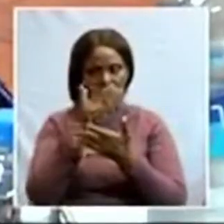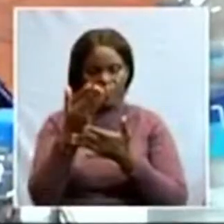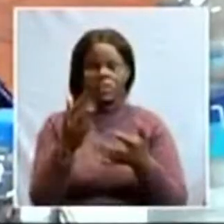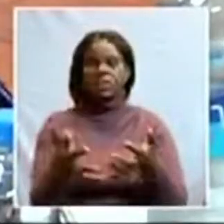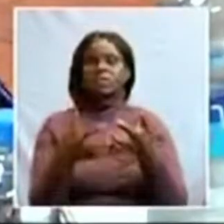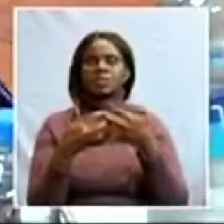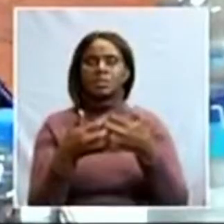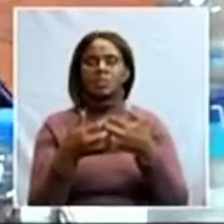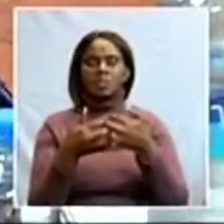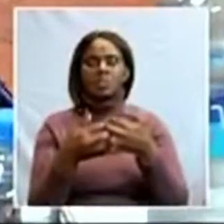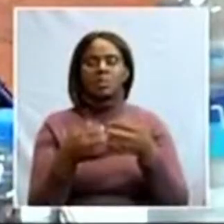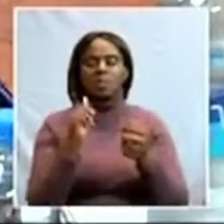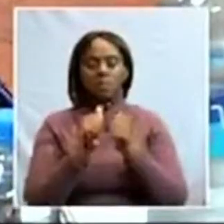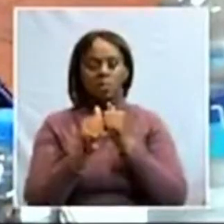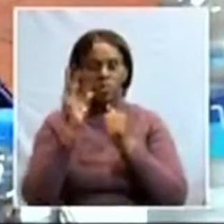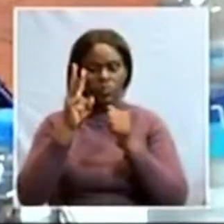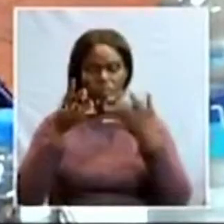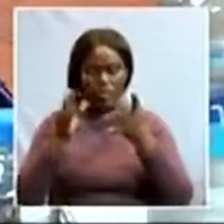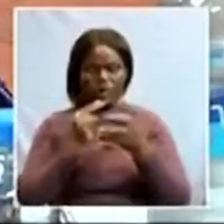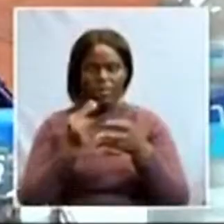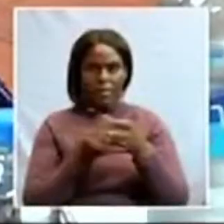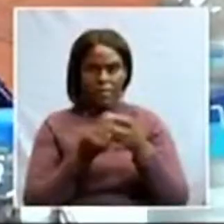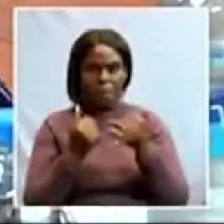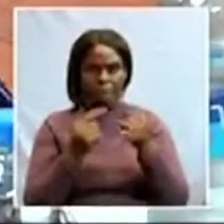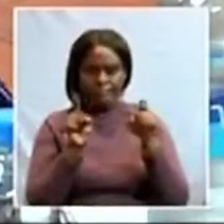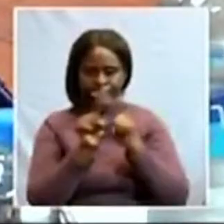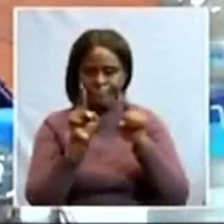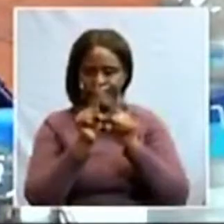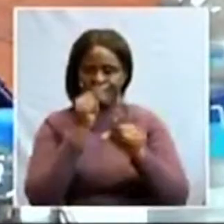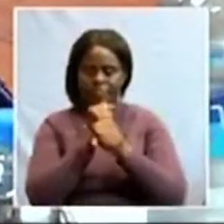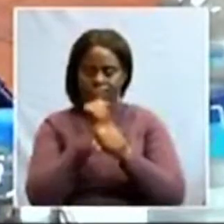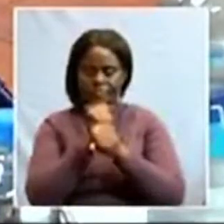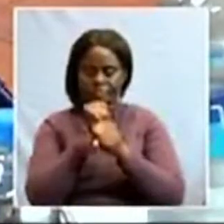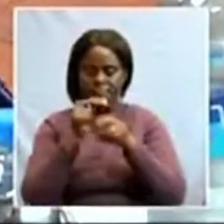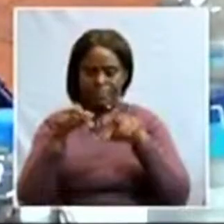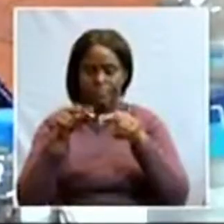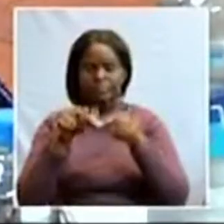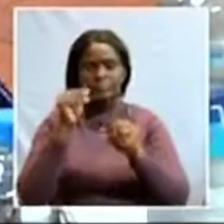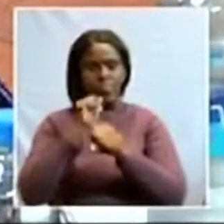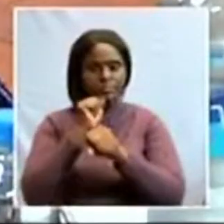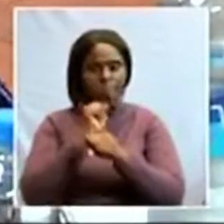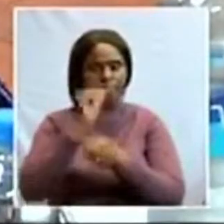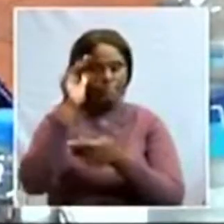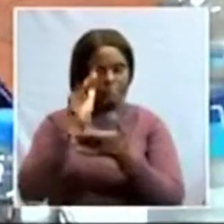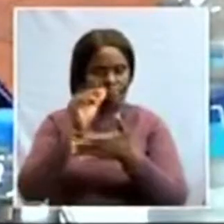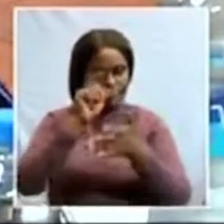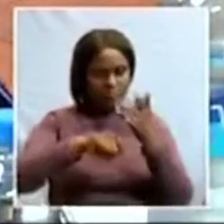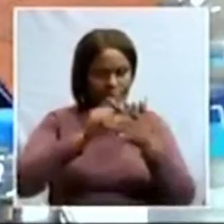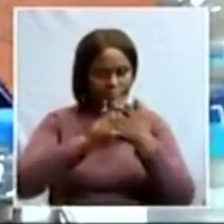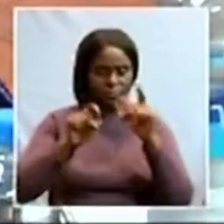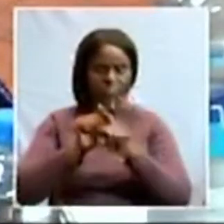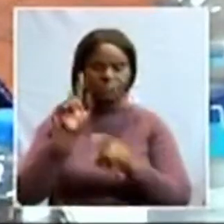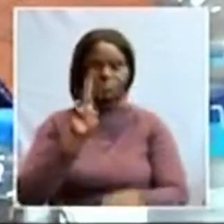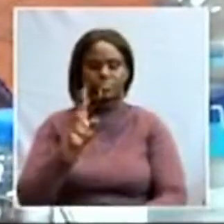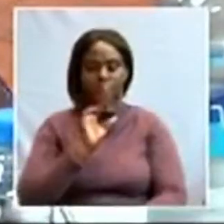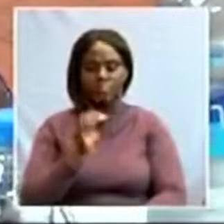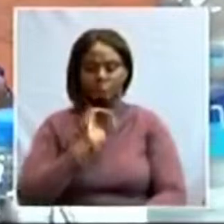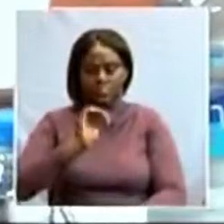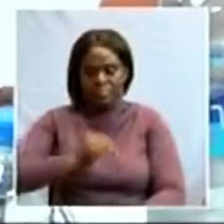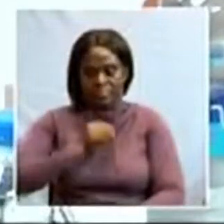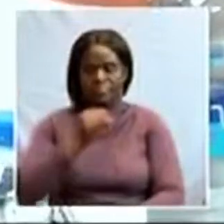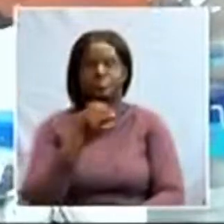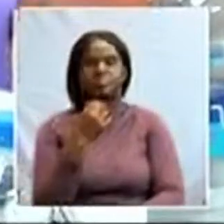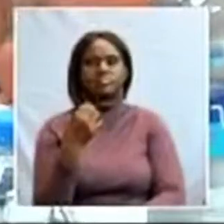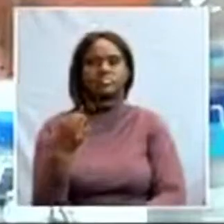moving equipments which will allow us execute road works at reduced cost using our own